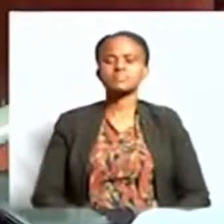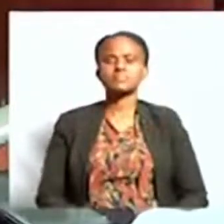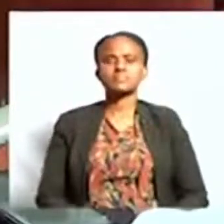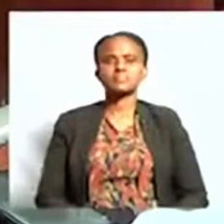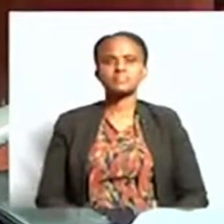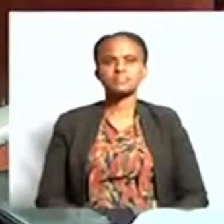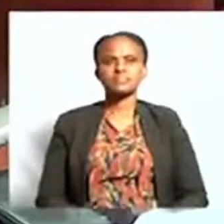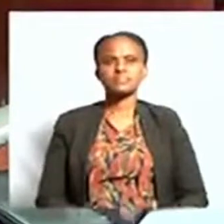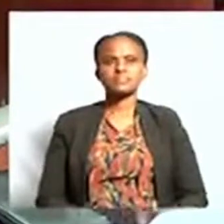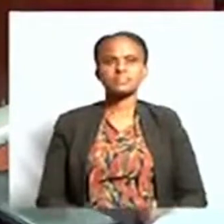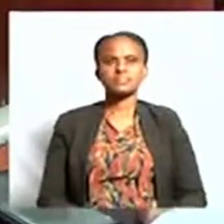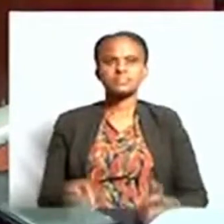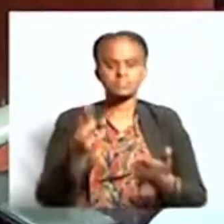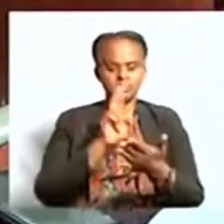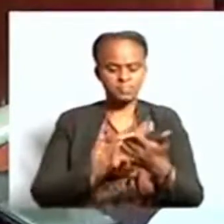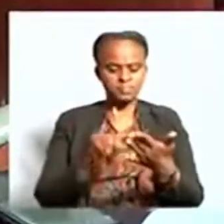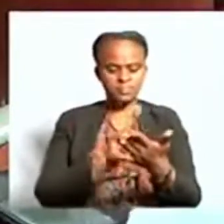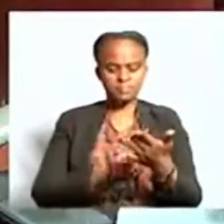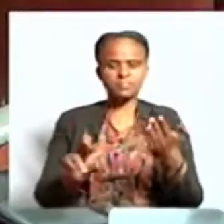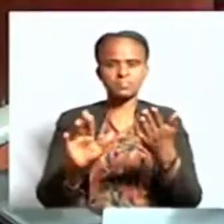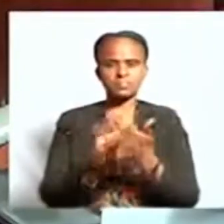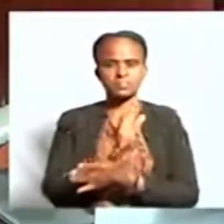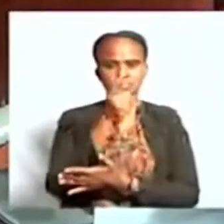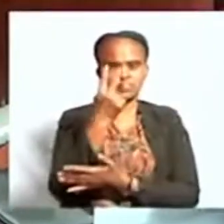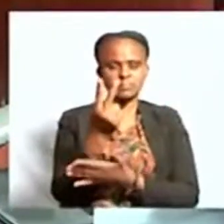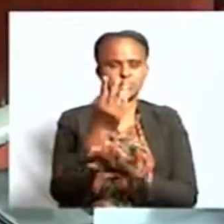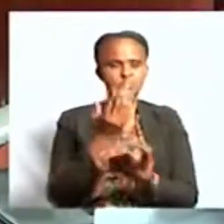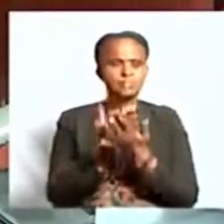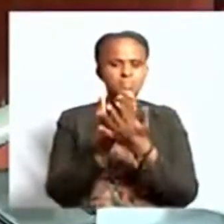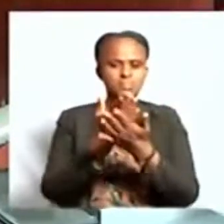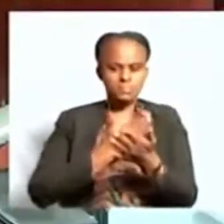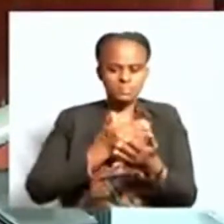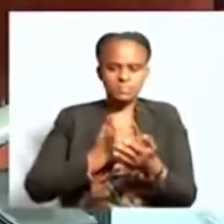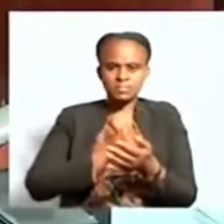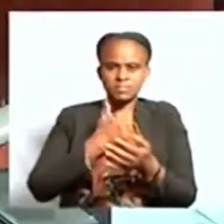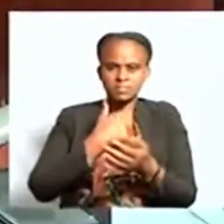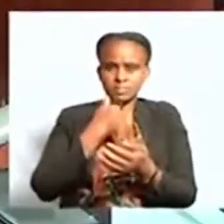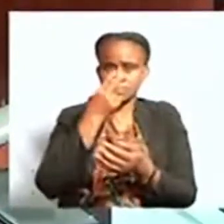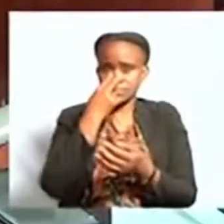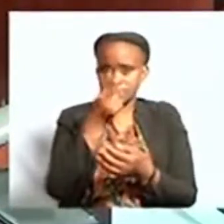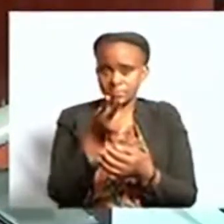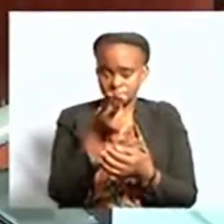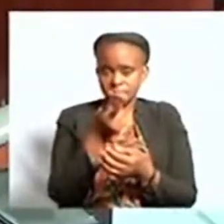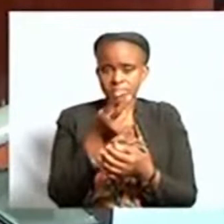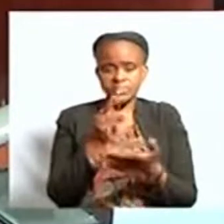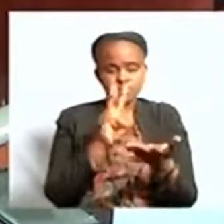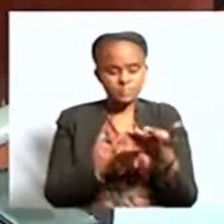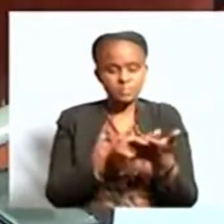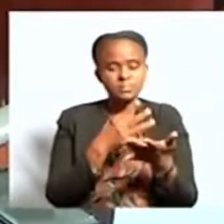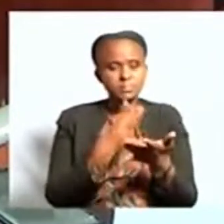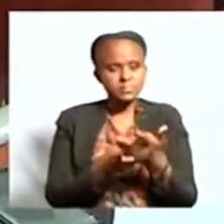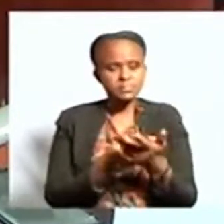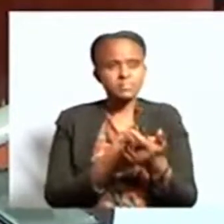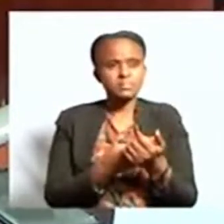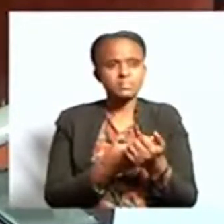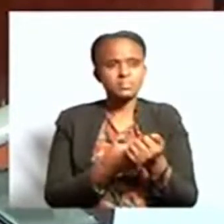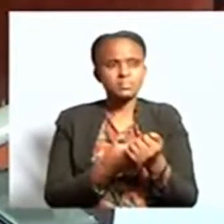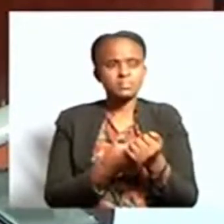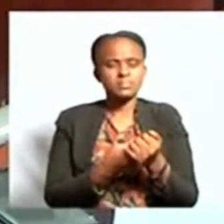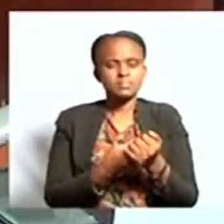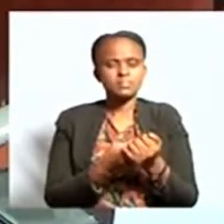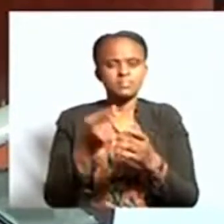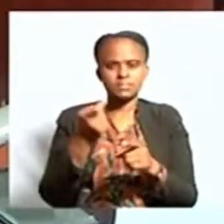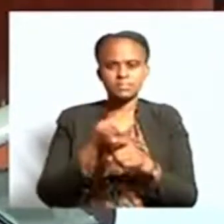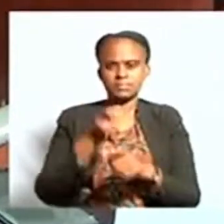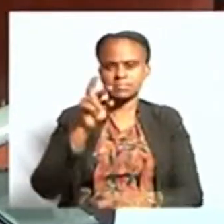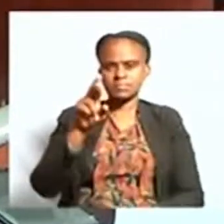Reading on page 2 of the submission, I have noticed that the witness from RATSA